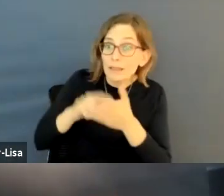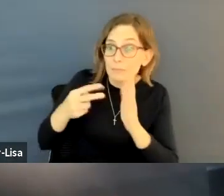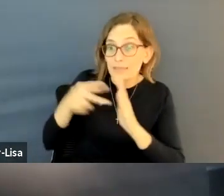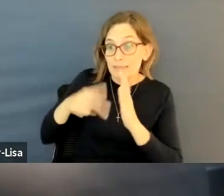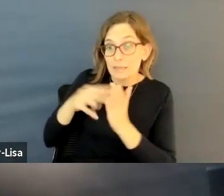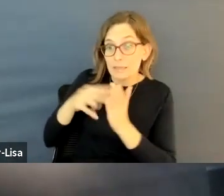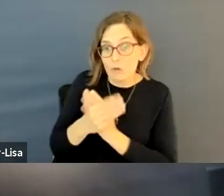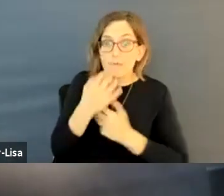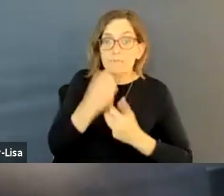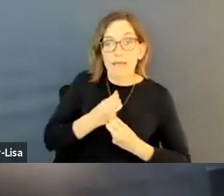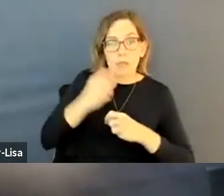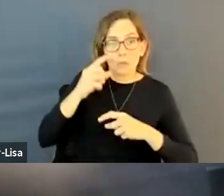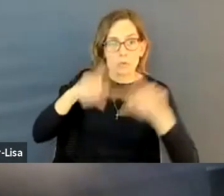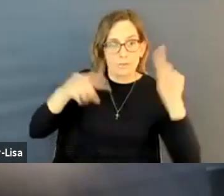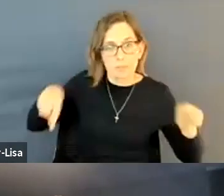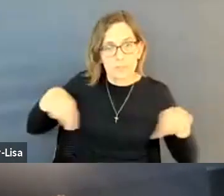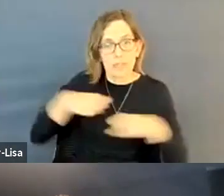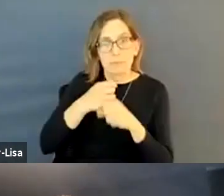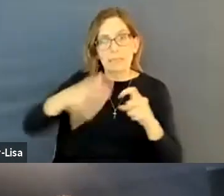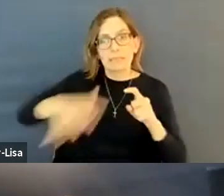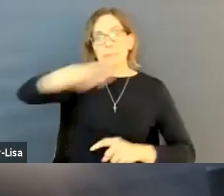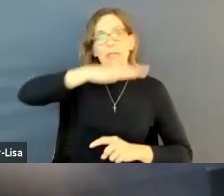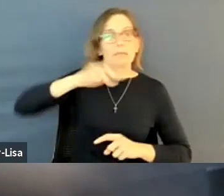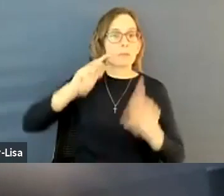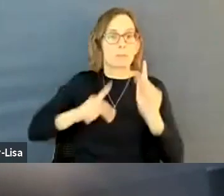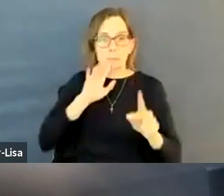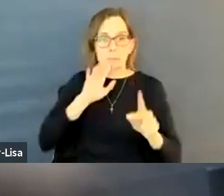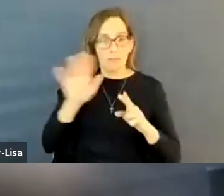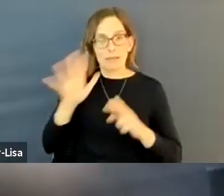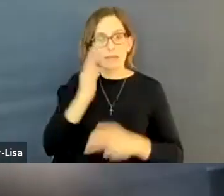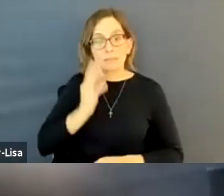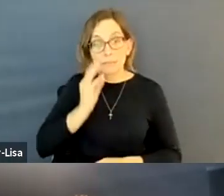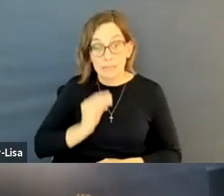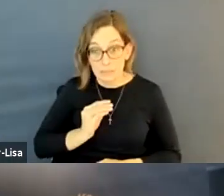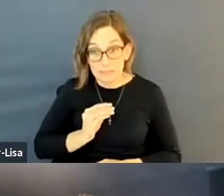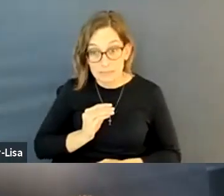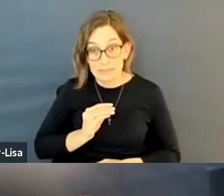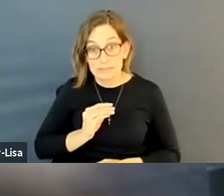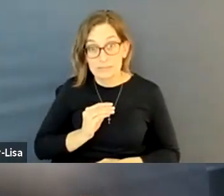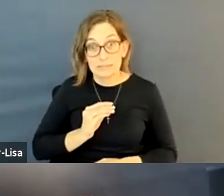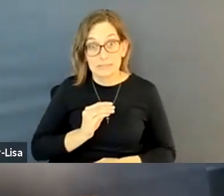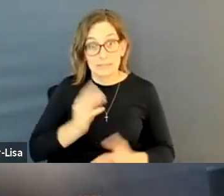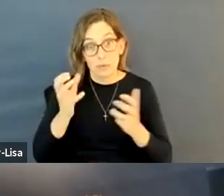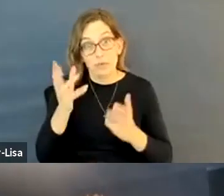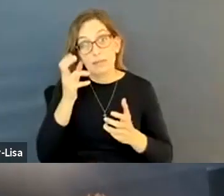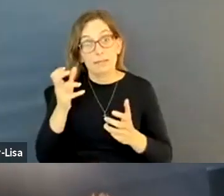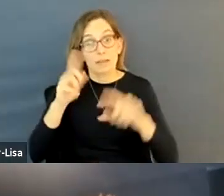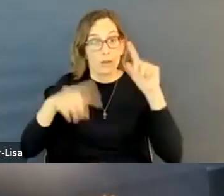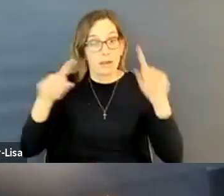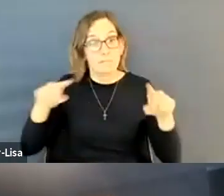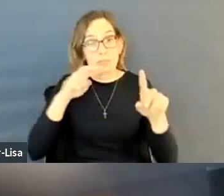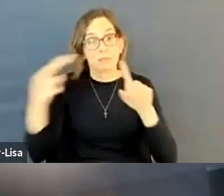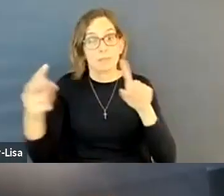values diversity, and we make all this space for people to talk about their experiences. Mm-hmm. We want to hear diverse perspectives like